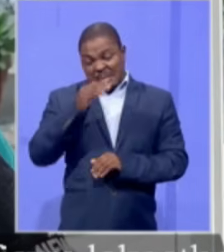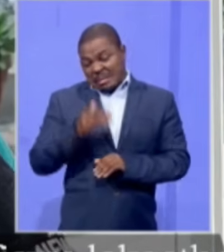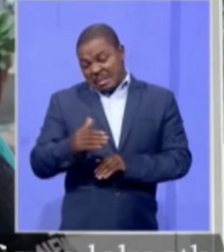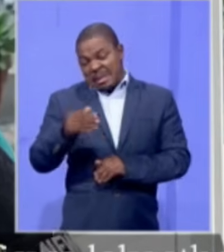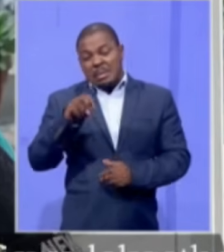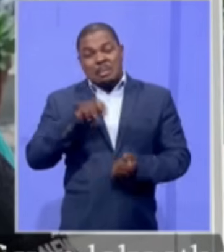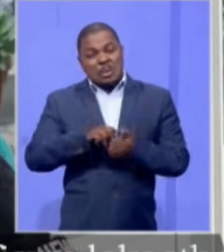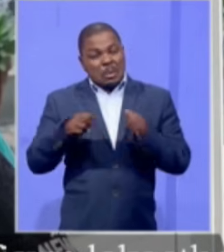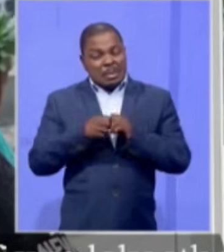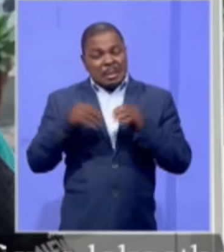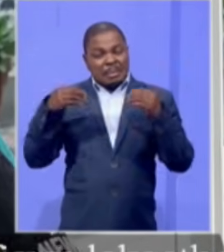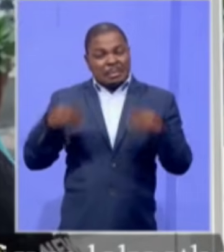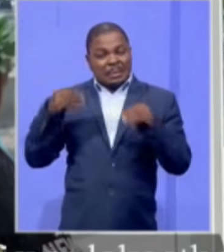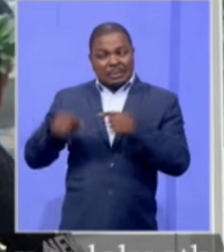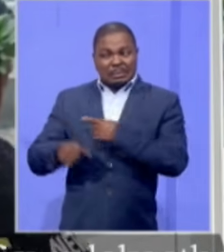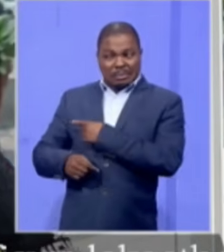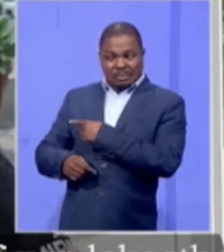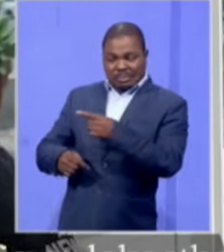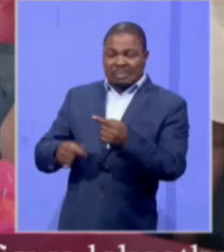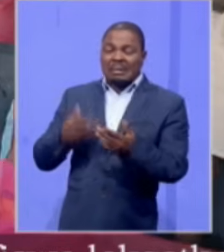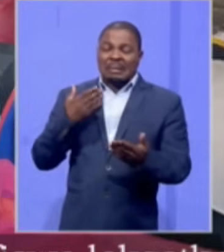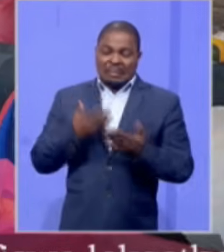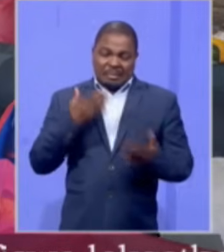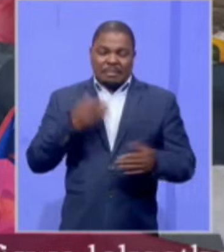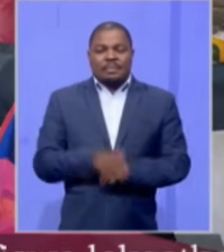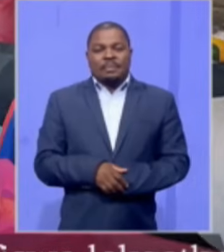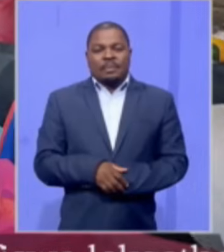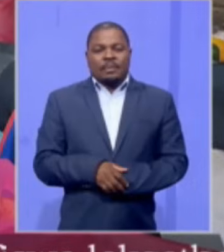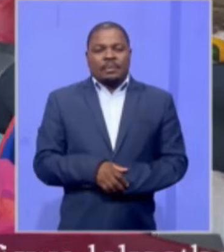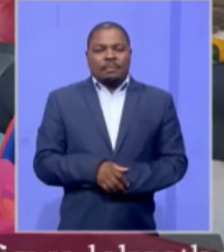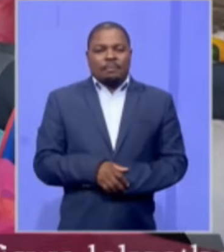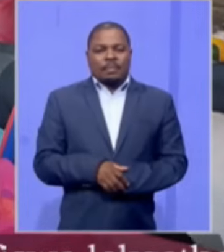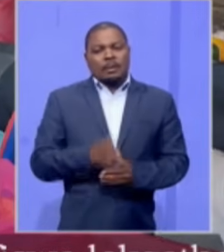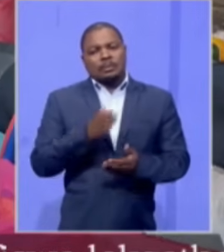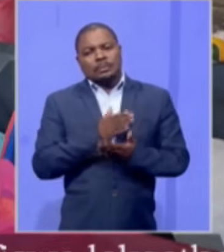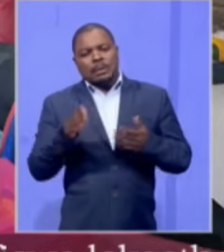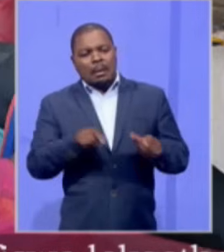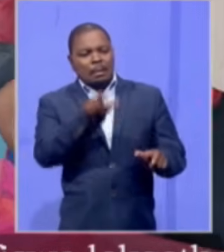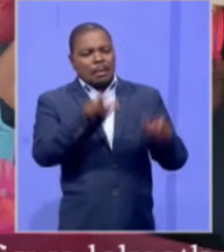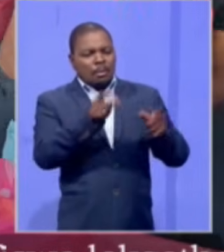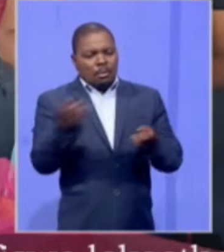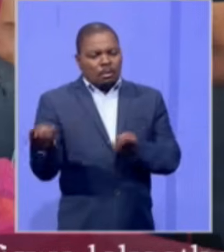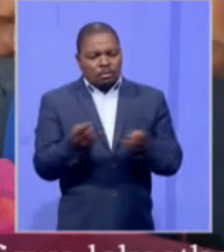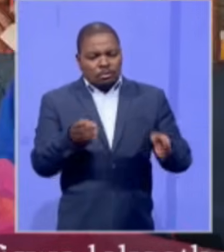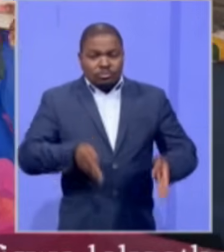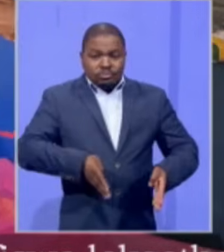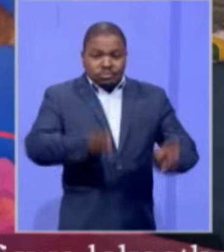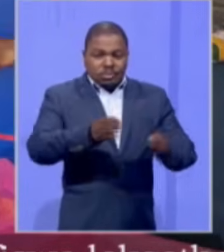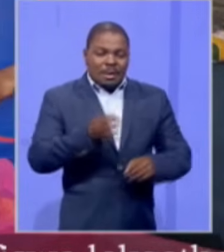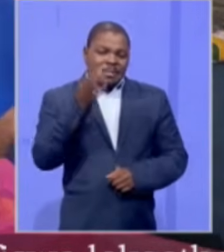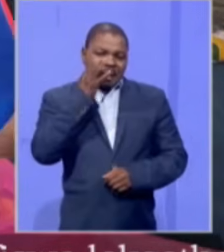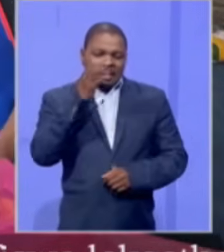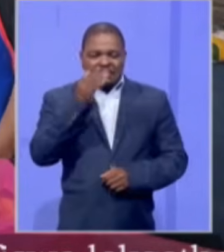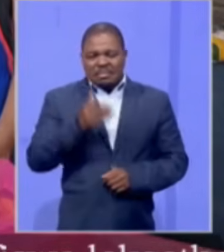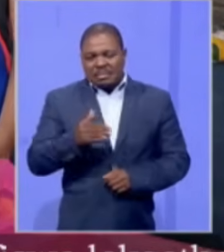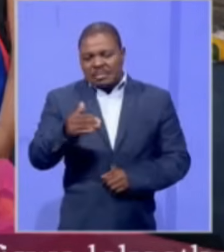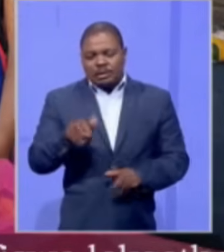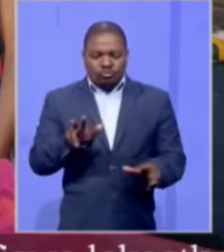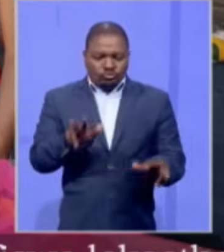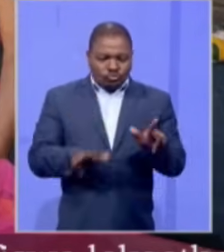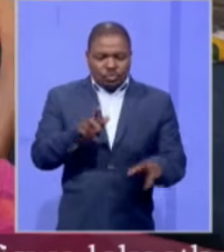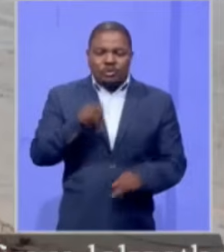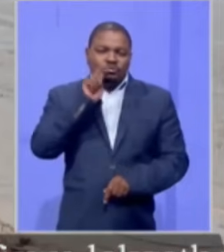mathata ga dikgwebo tsa batho ba ileng gore ba rekisa. La ho le jwalo ba bang ba barekisi ba mebileng ba re ba tla qala ho rekisa